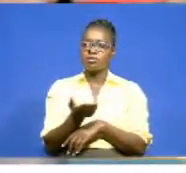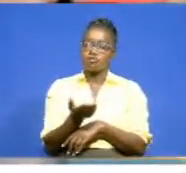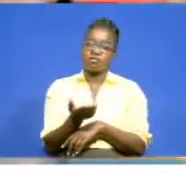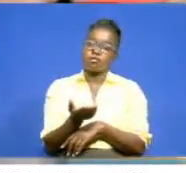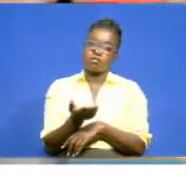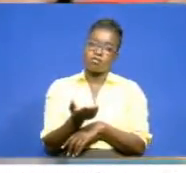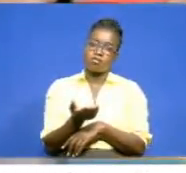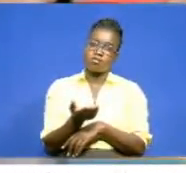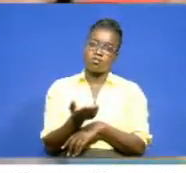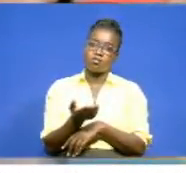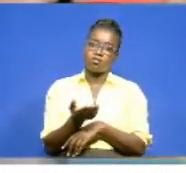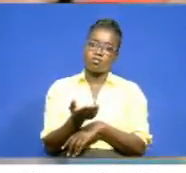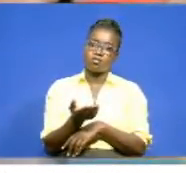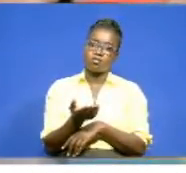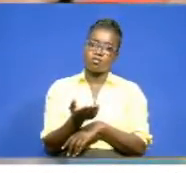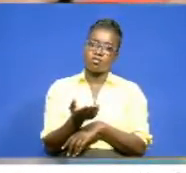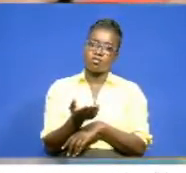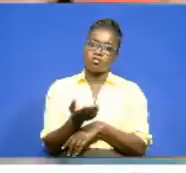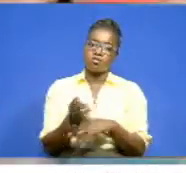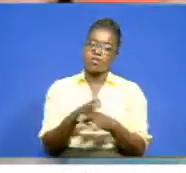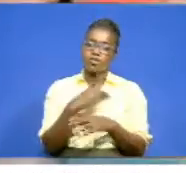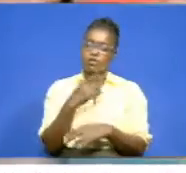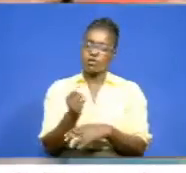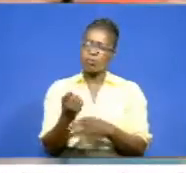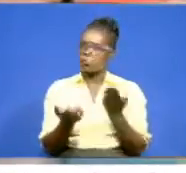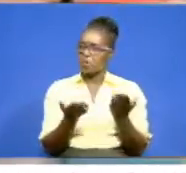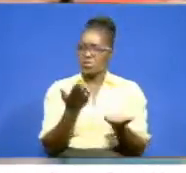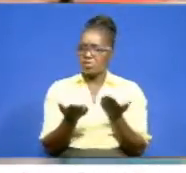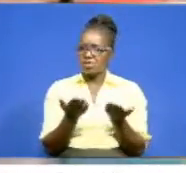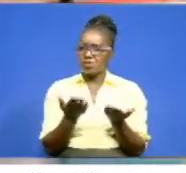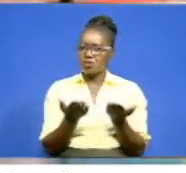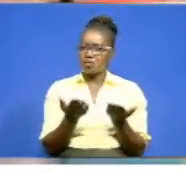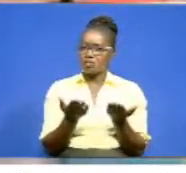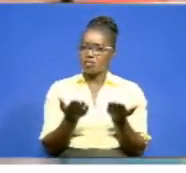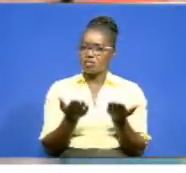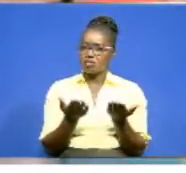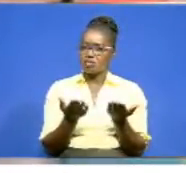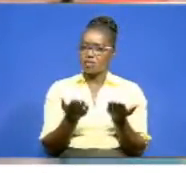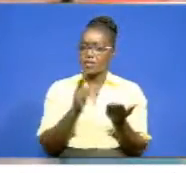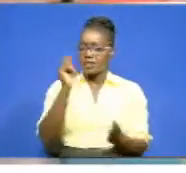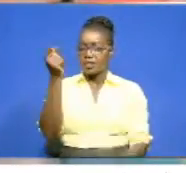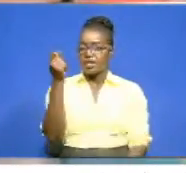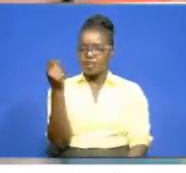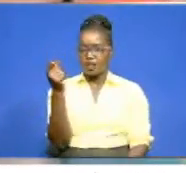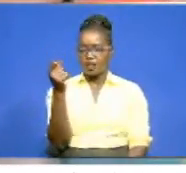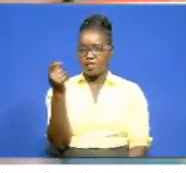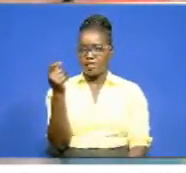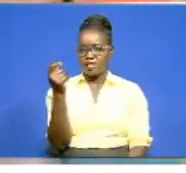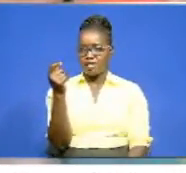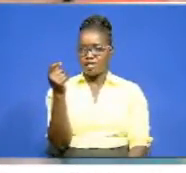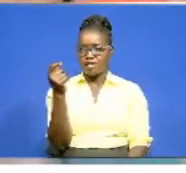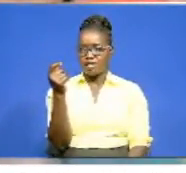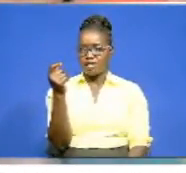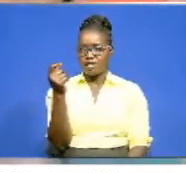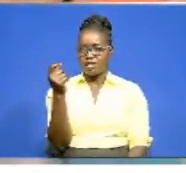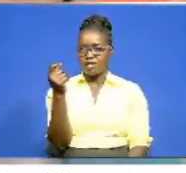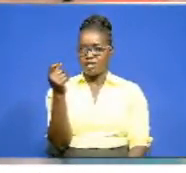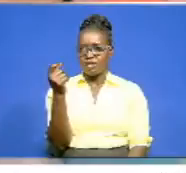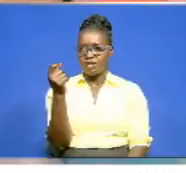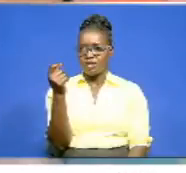You do understand my point. Yes. So maybe this for Kenya, is this going obviously to work